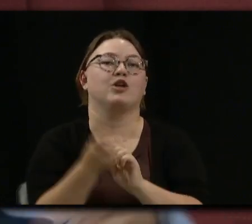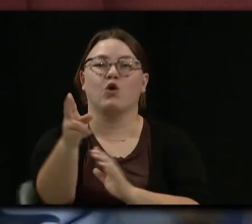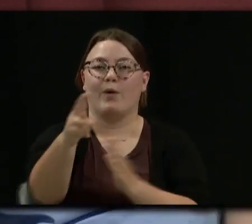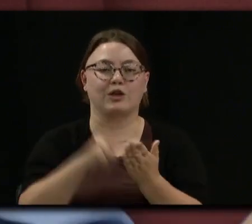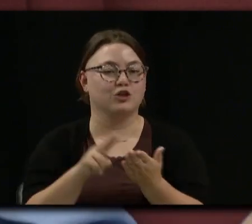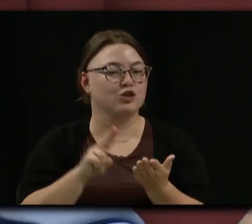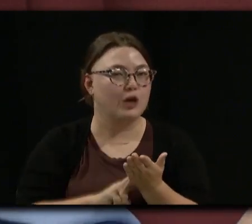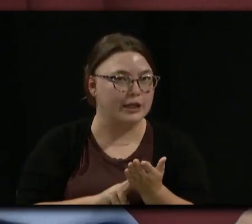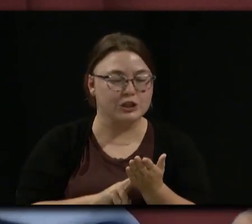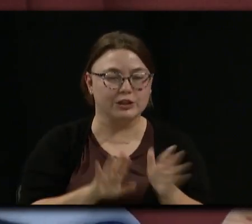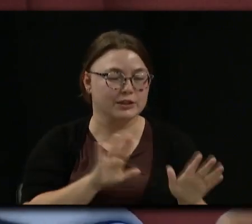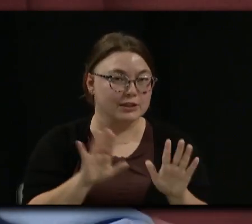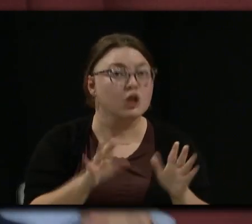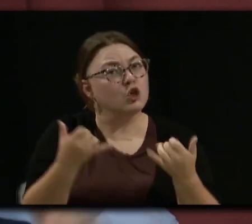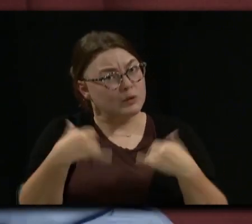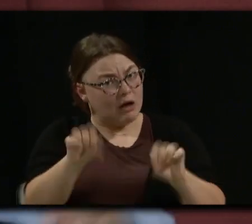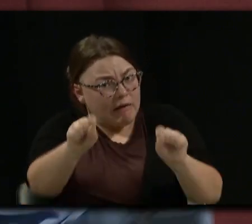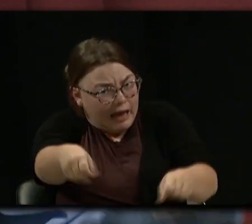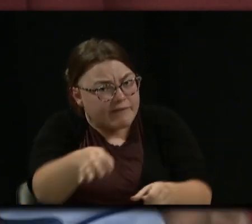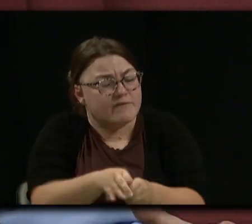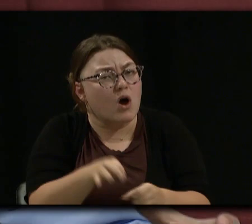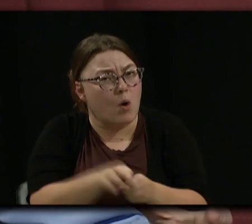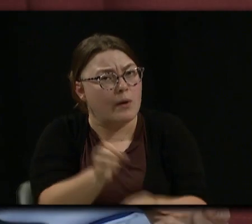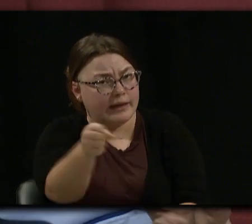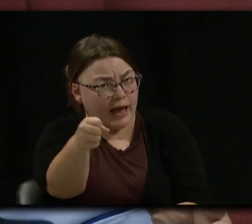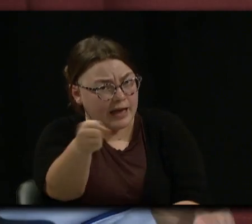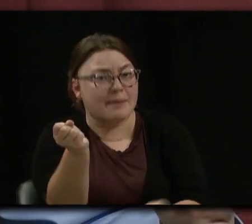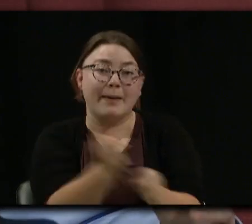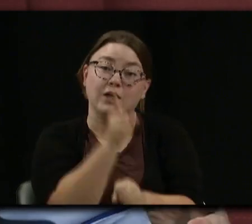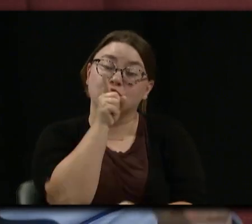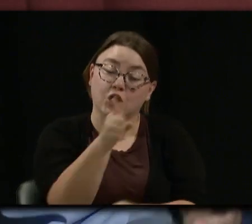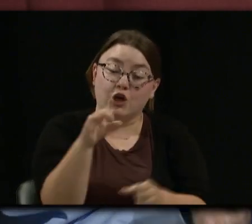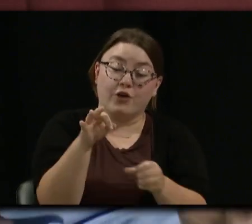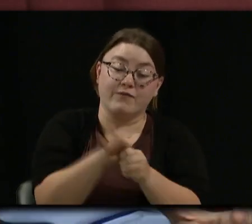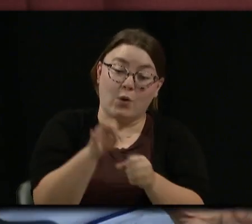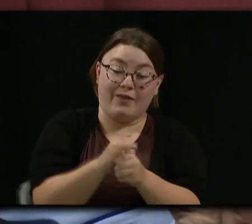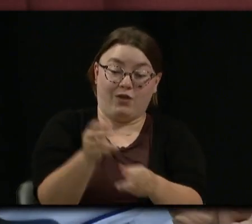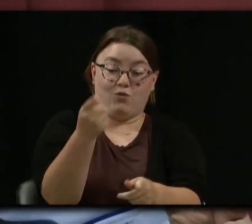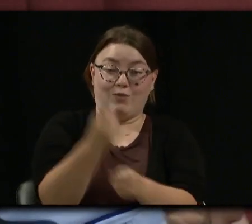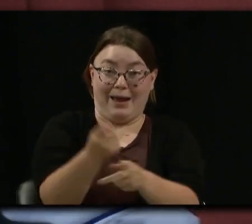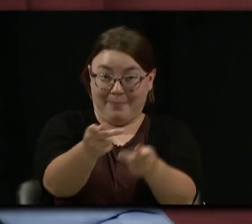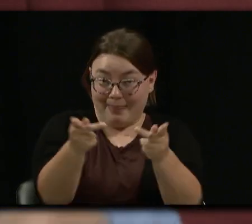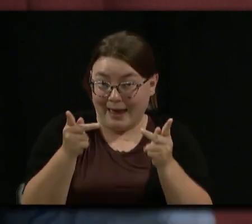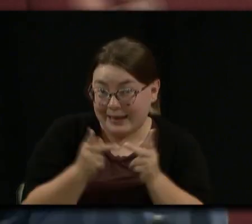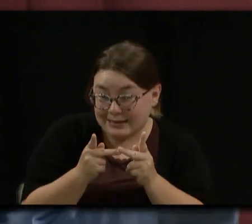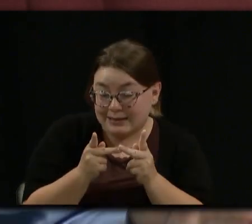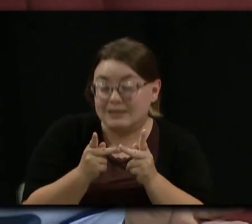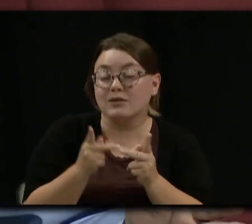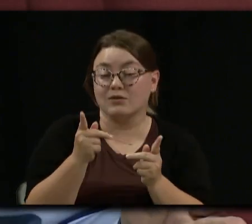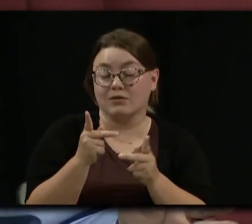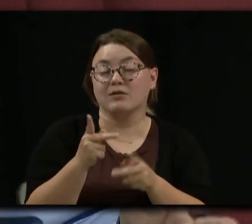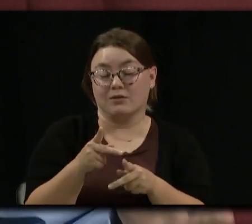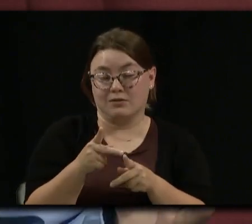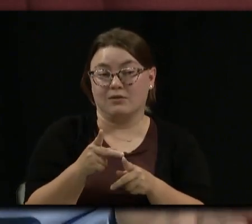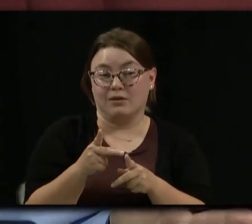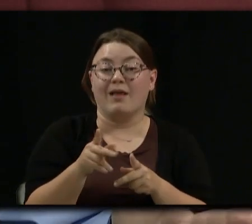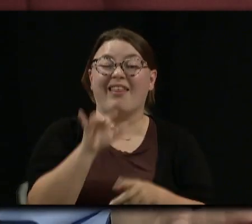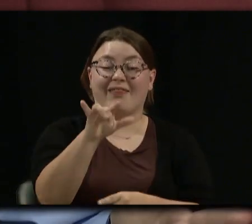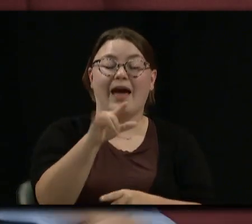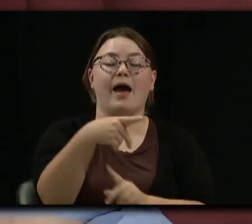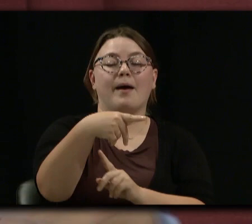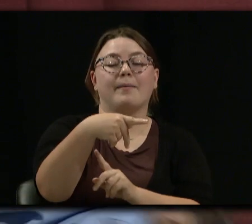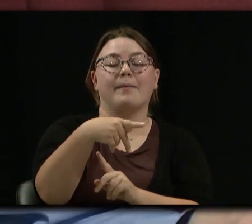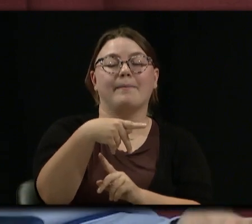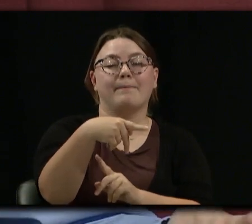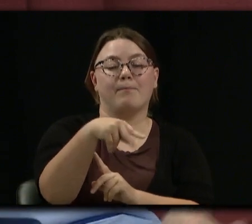that. You're still able to vote as long as you're voting in the right polling location, the right precinct. It'll still go into a provisional